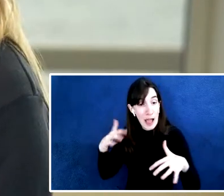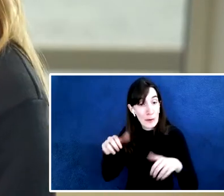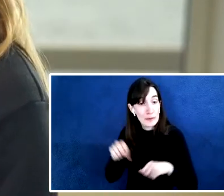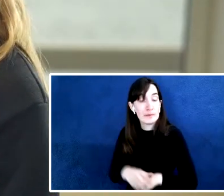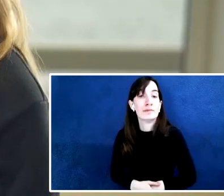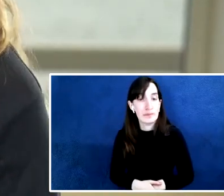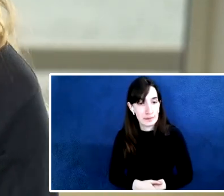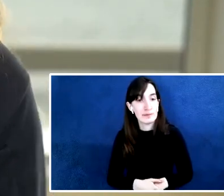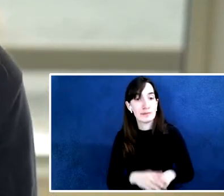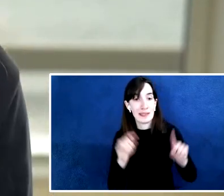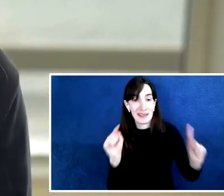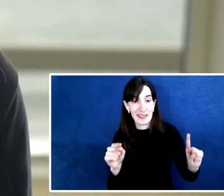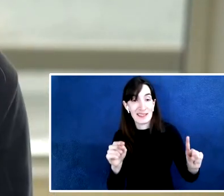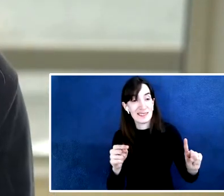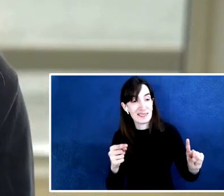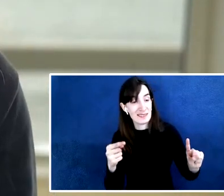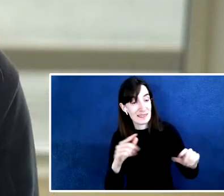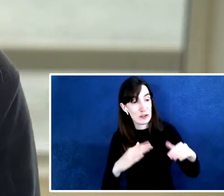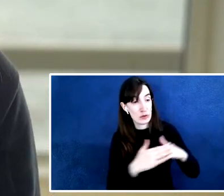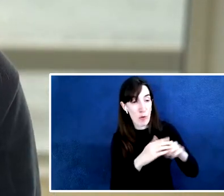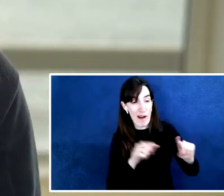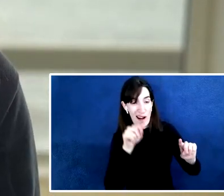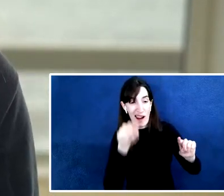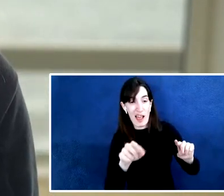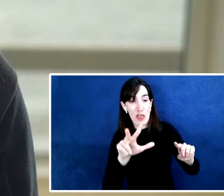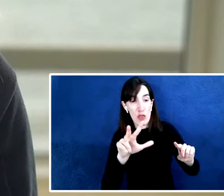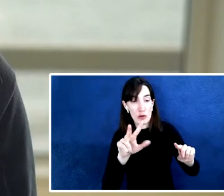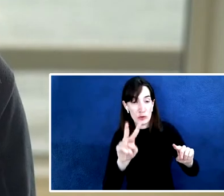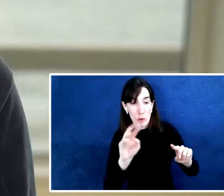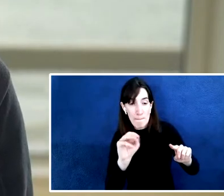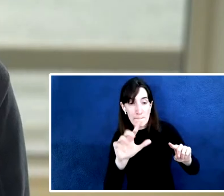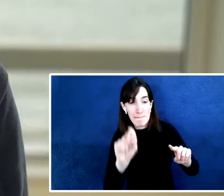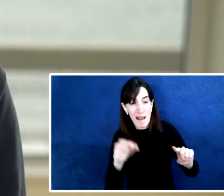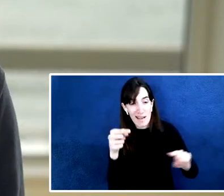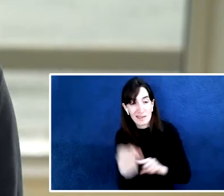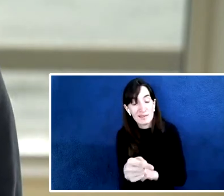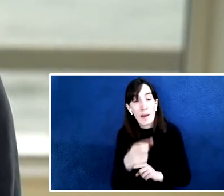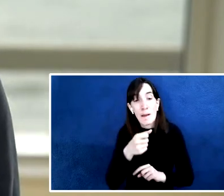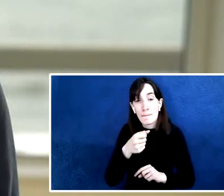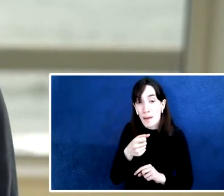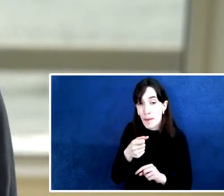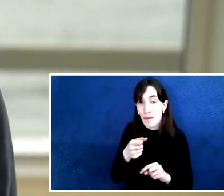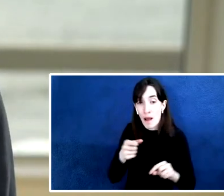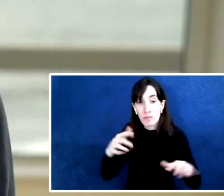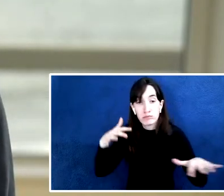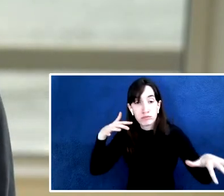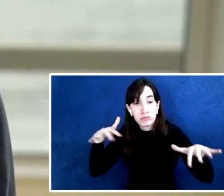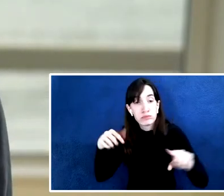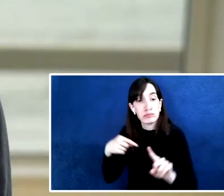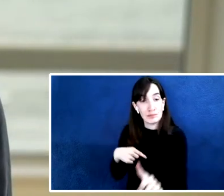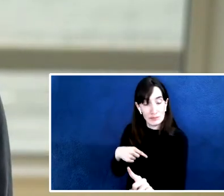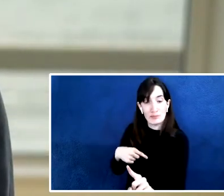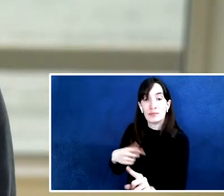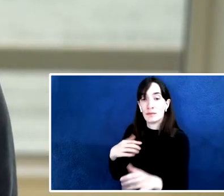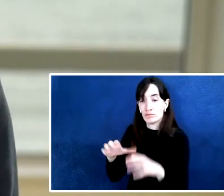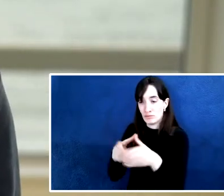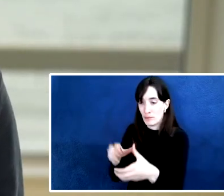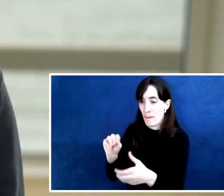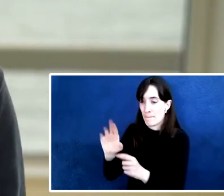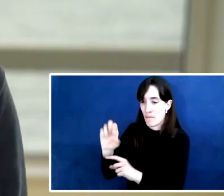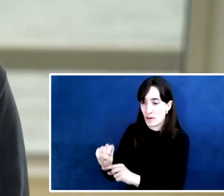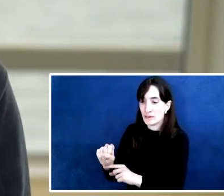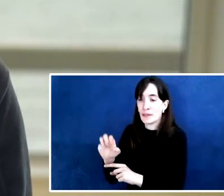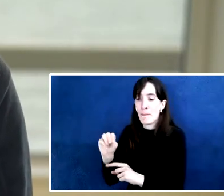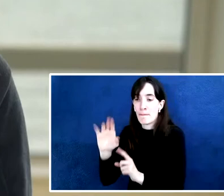32 miles offshore at MBARI's deep sea observatory called MARS, which stands for Monterey Accelerated